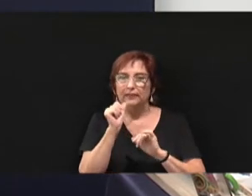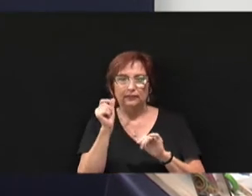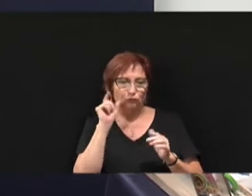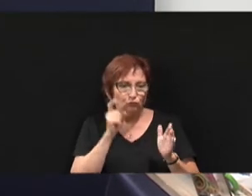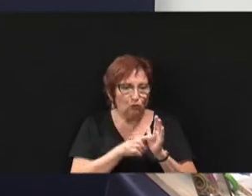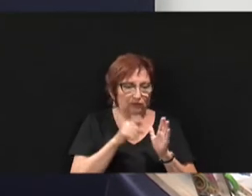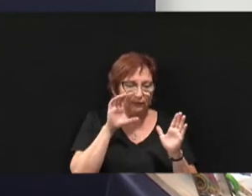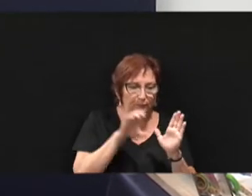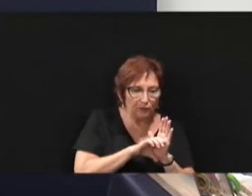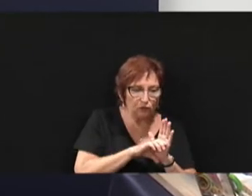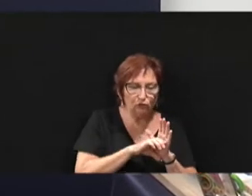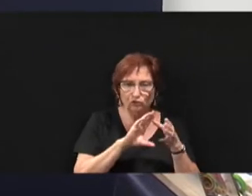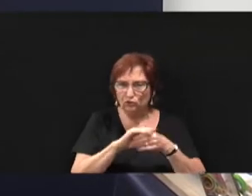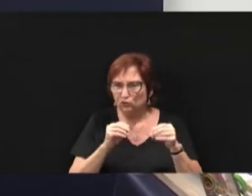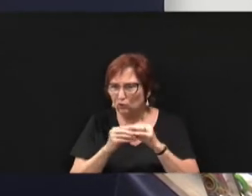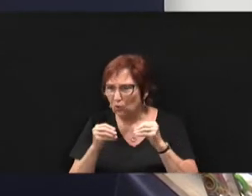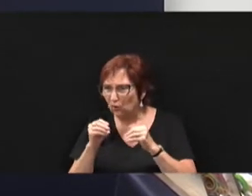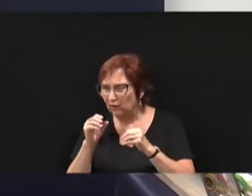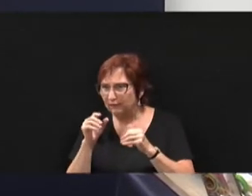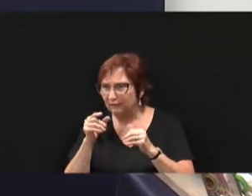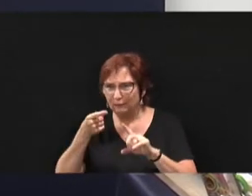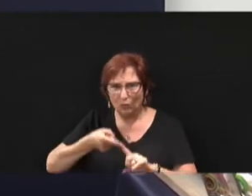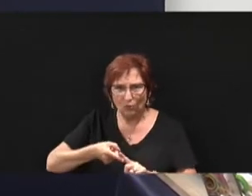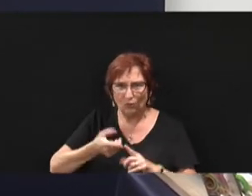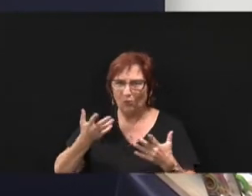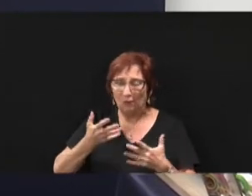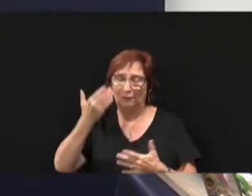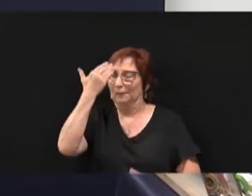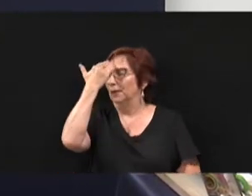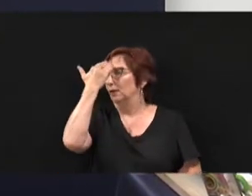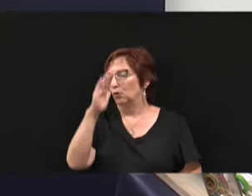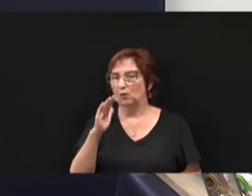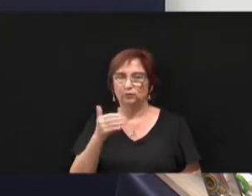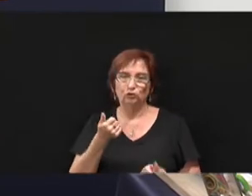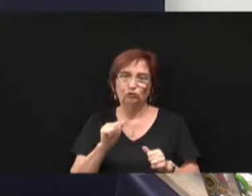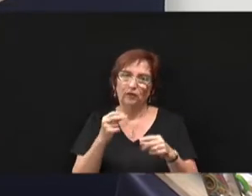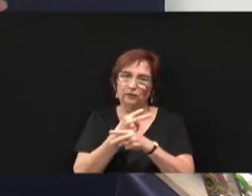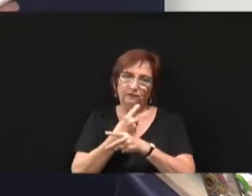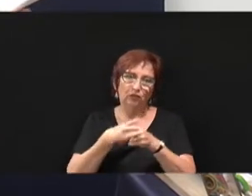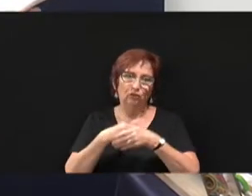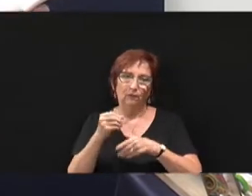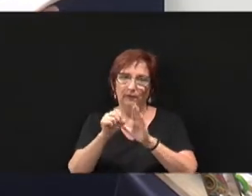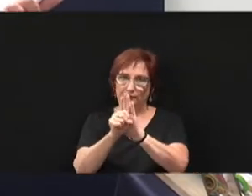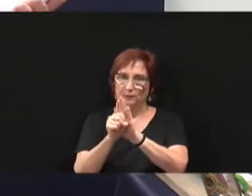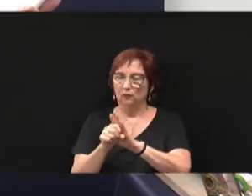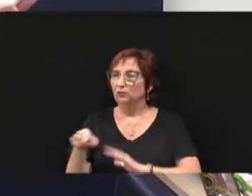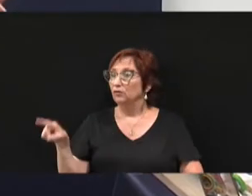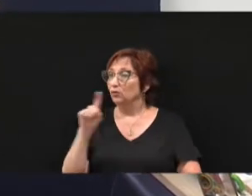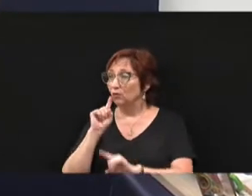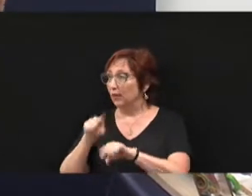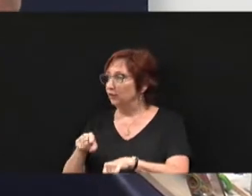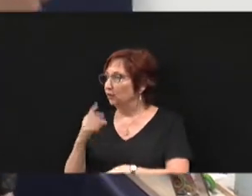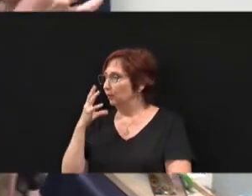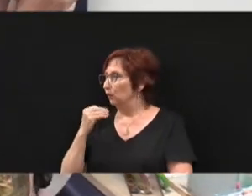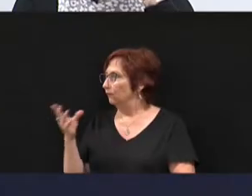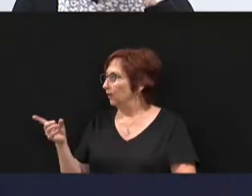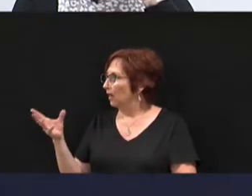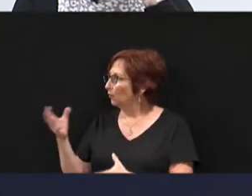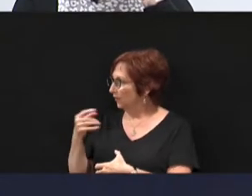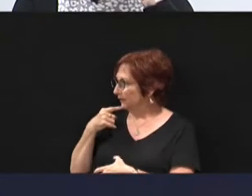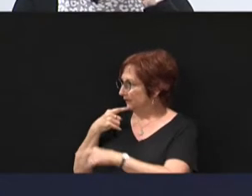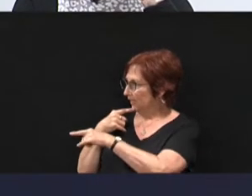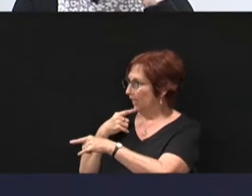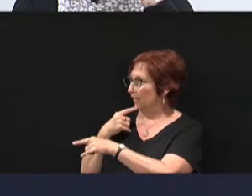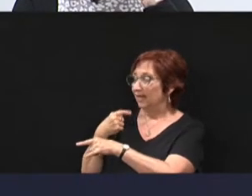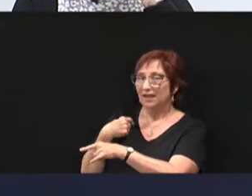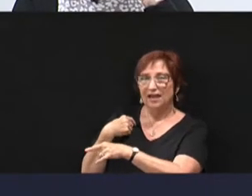story was about. I was just trying to figure out the words. You guys answered this beautifully because, go ahead. I was just going to say, I missed